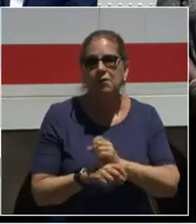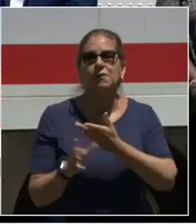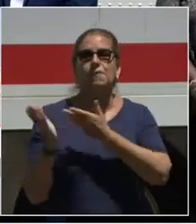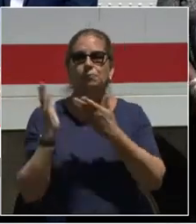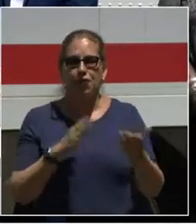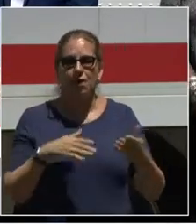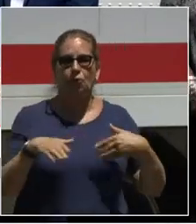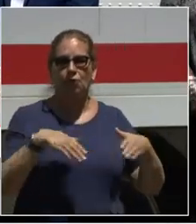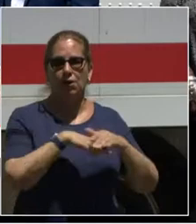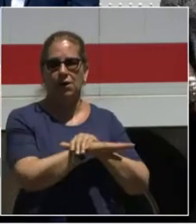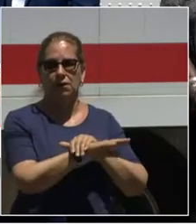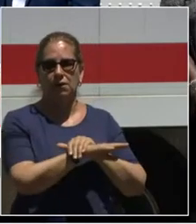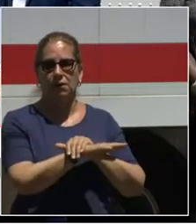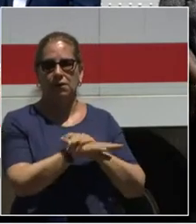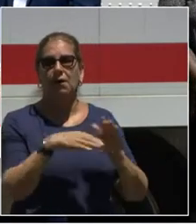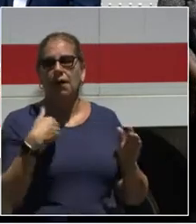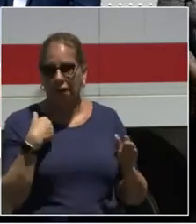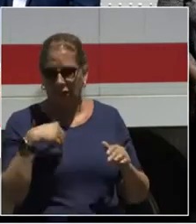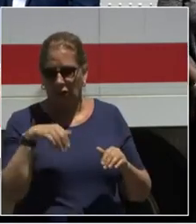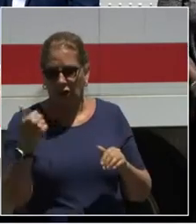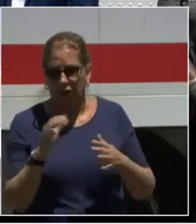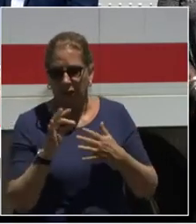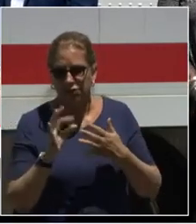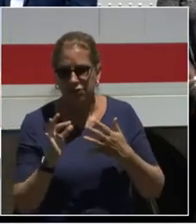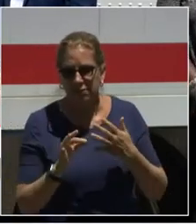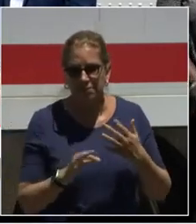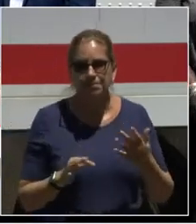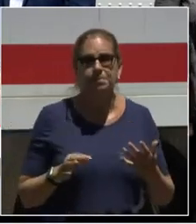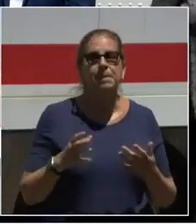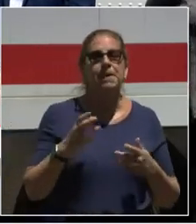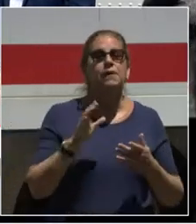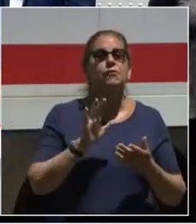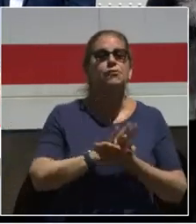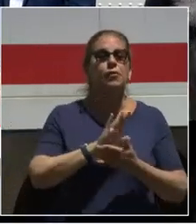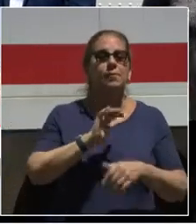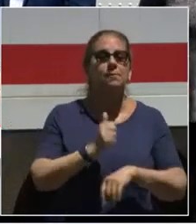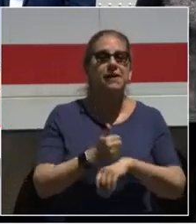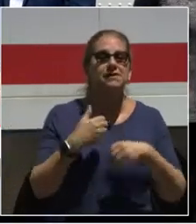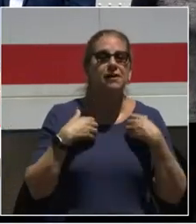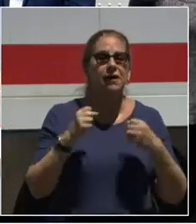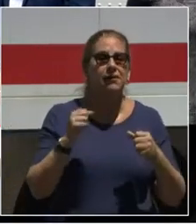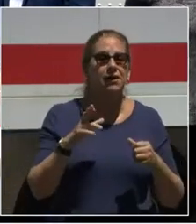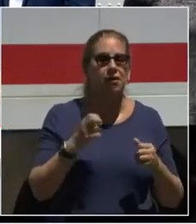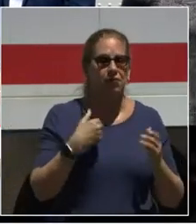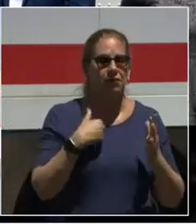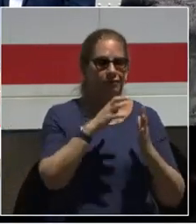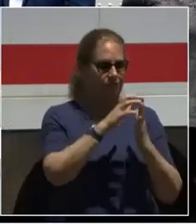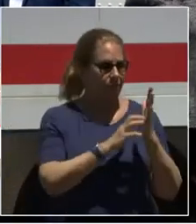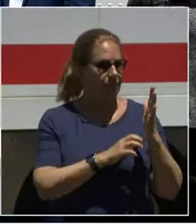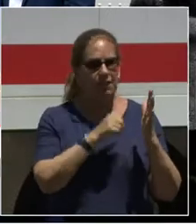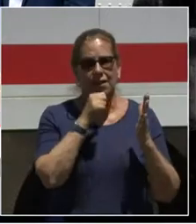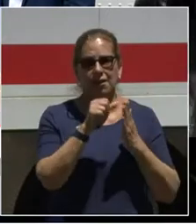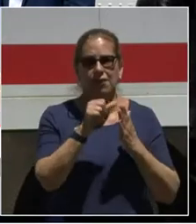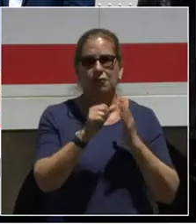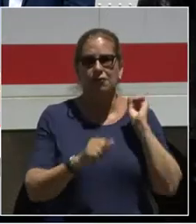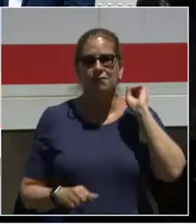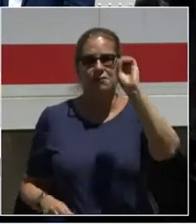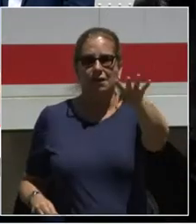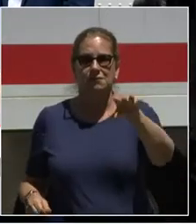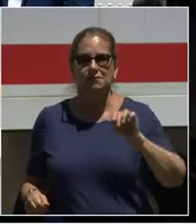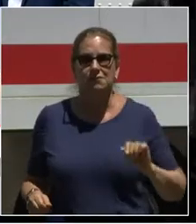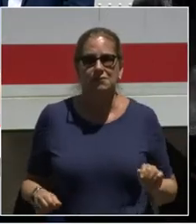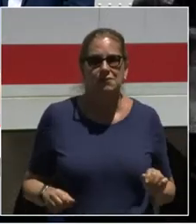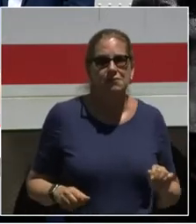at school-based health centers, which ordinarily only treat students in those high schools, they'll be open over the summer to any child to come in and get